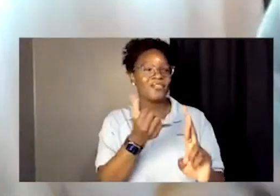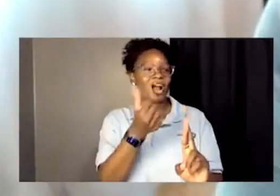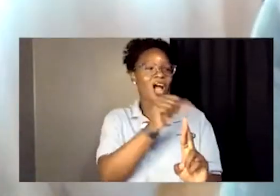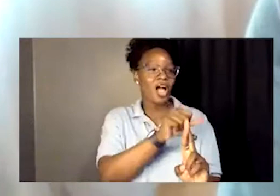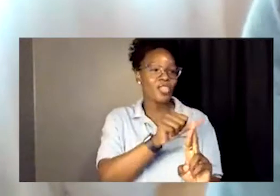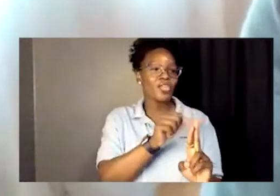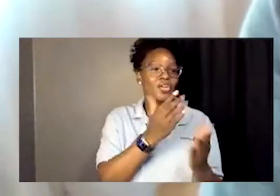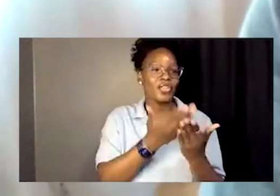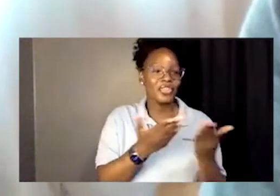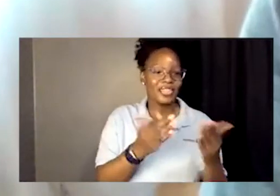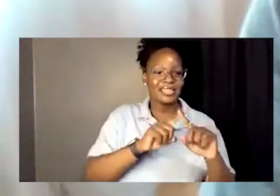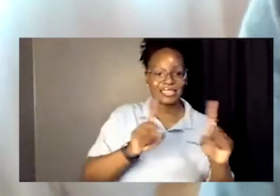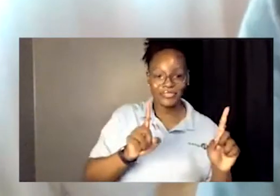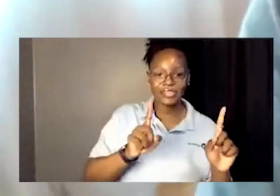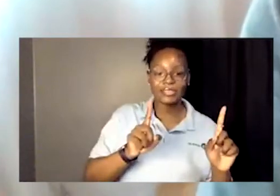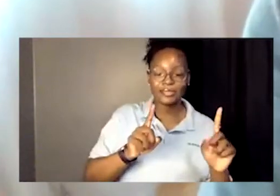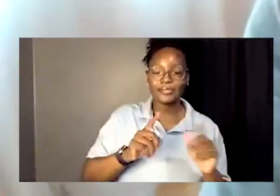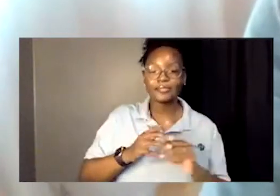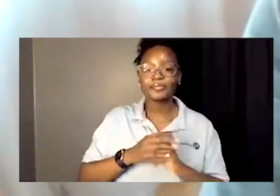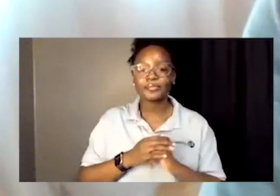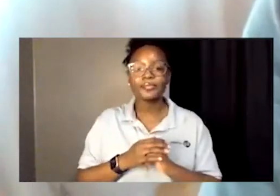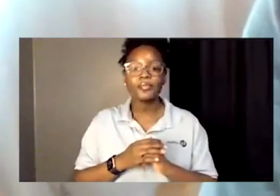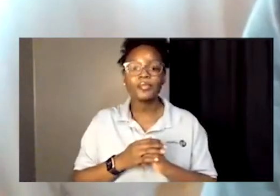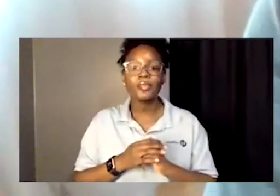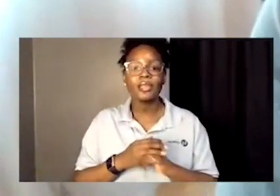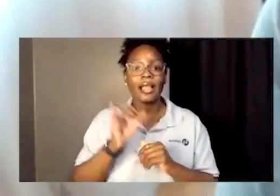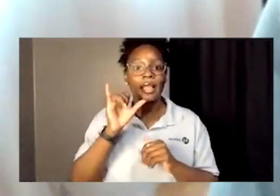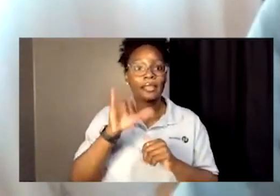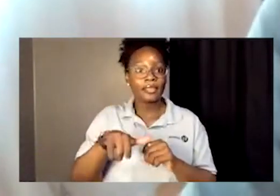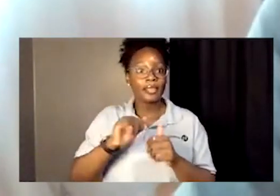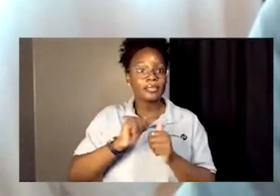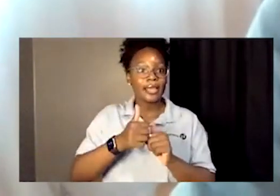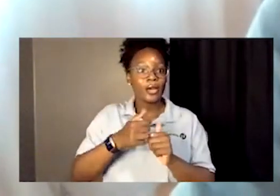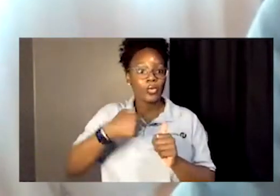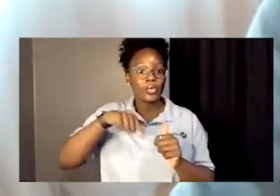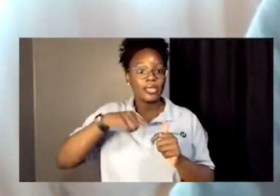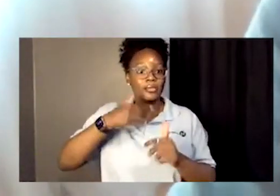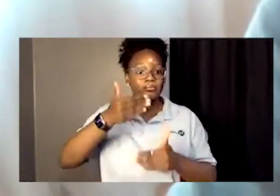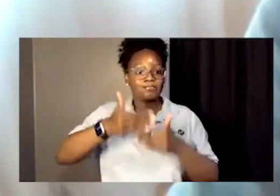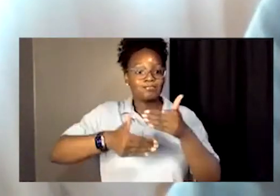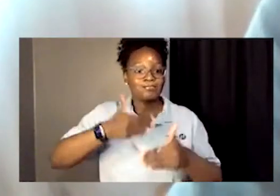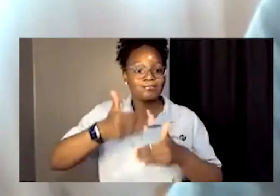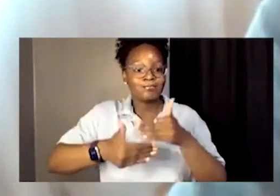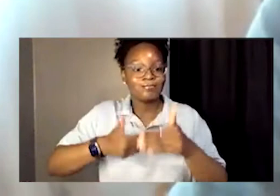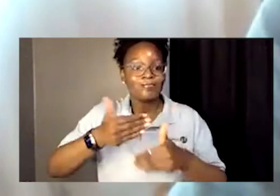for building respect for all kinds of differences. I would just say that